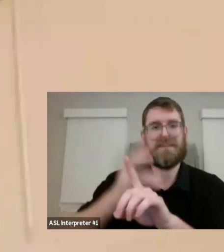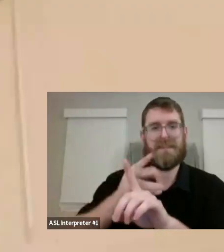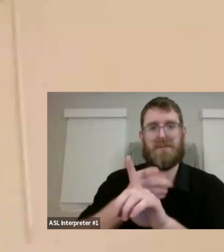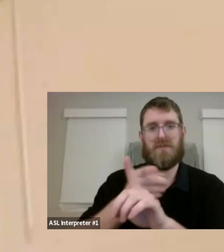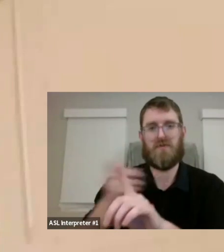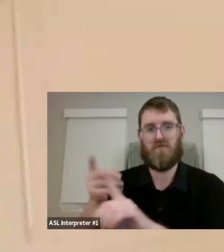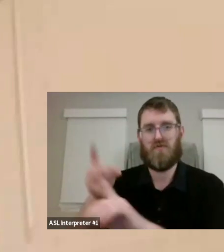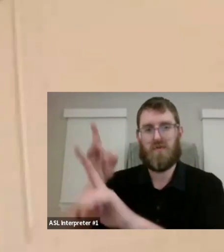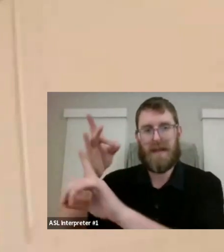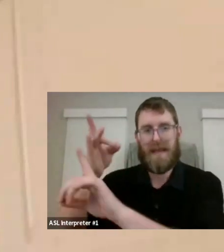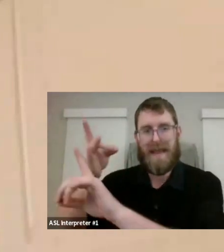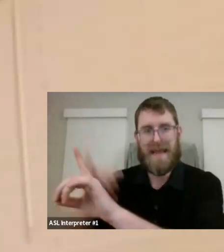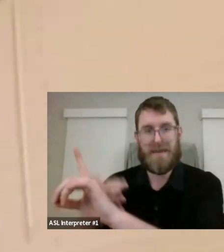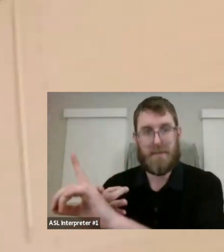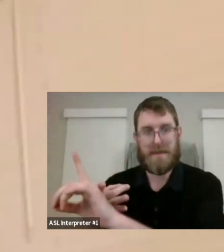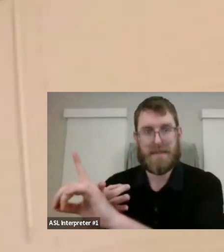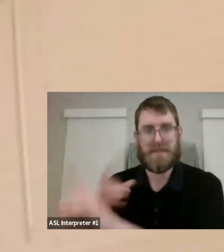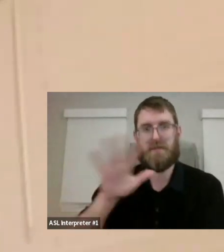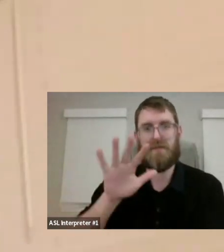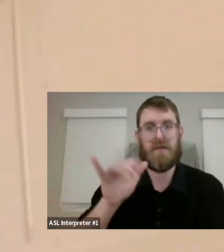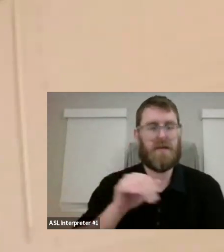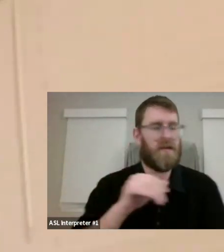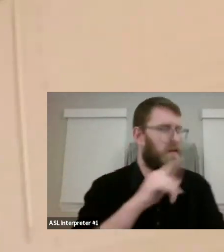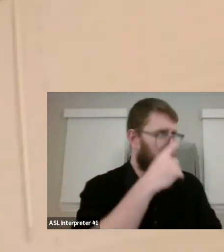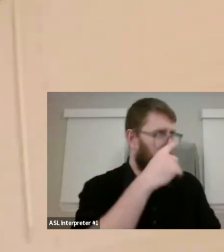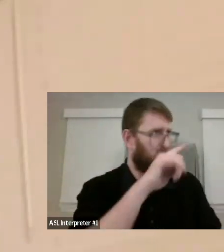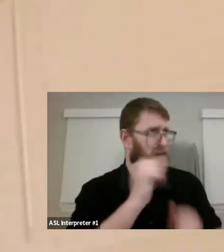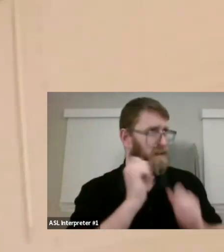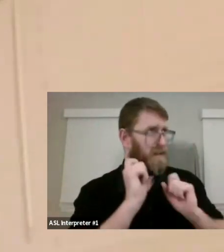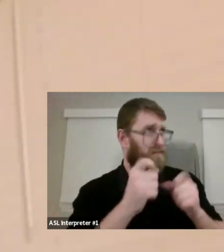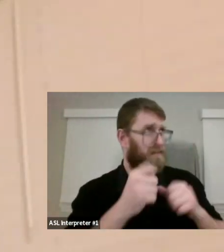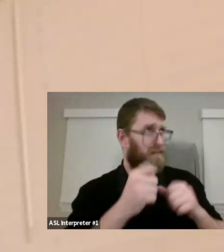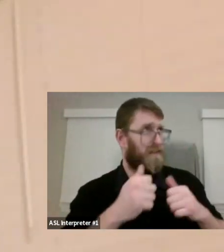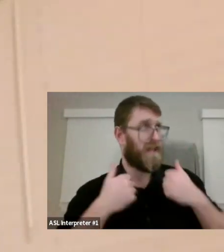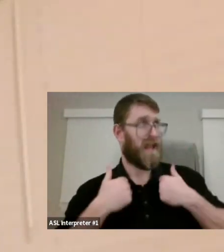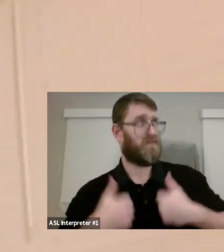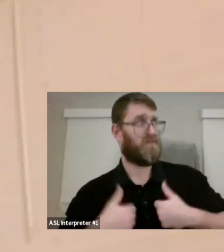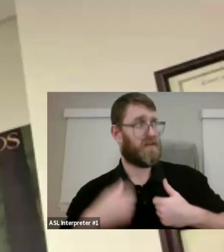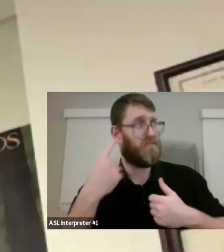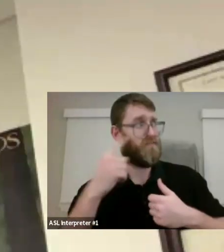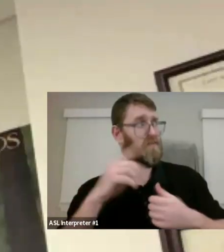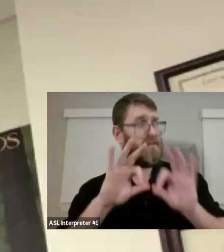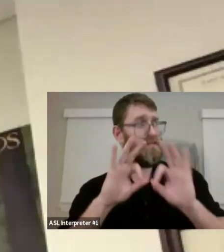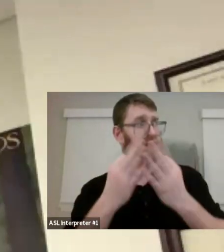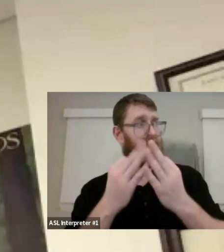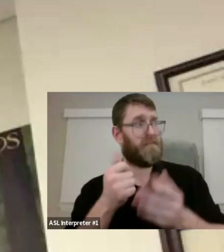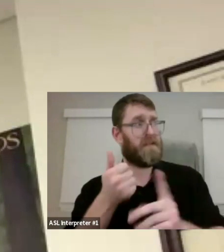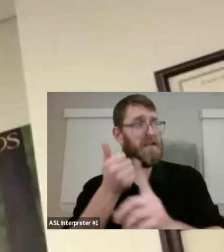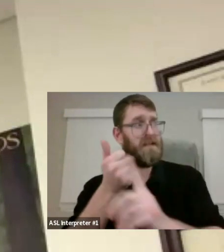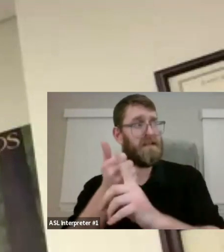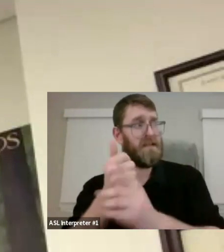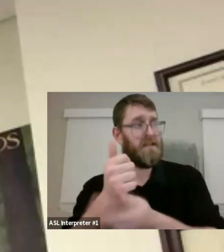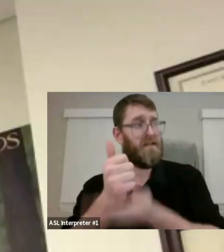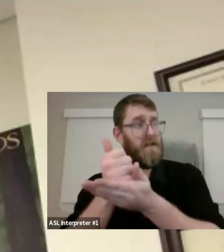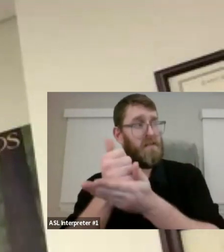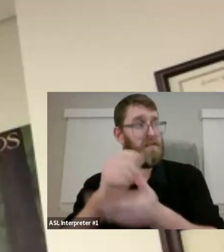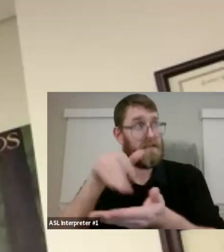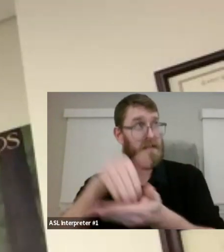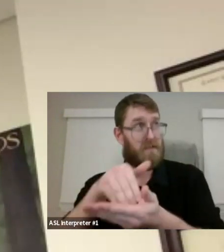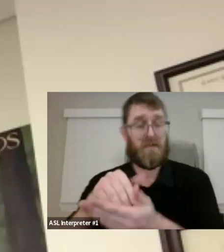Okay, can you give the address of the Family Self-Help Center? 50 Maryland